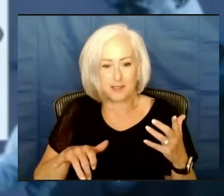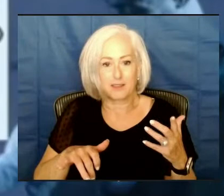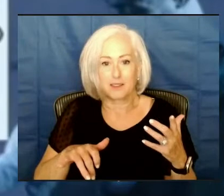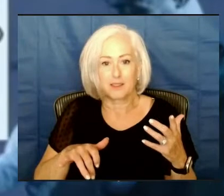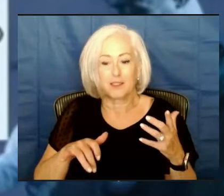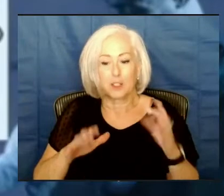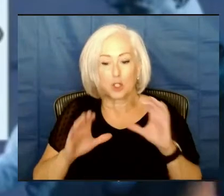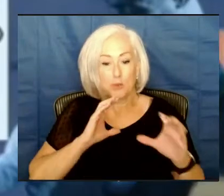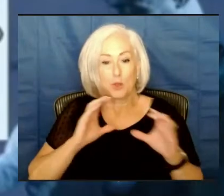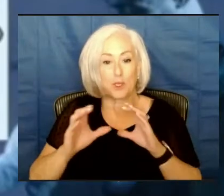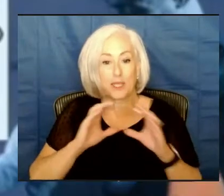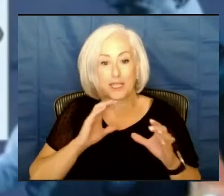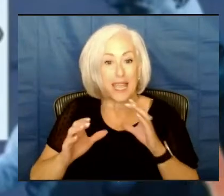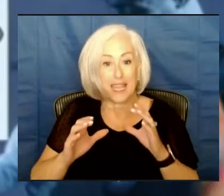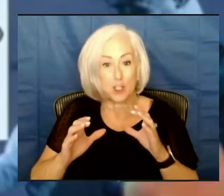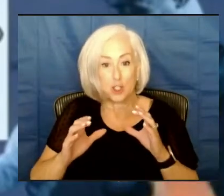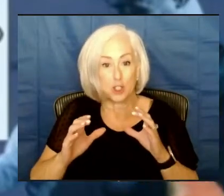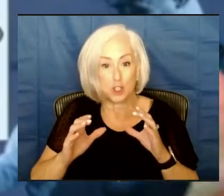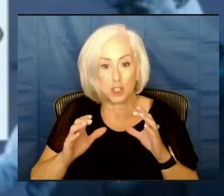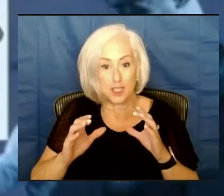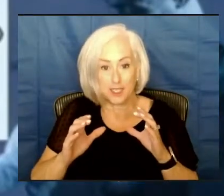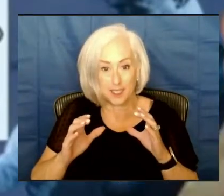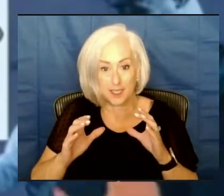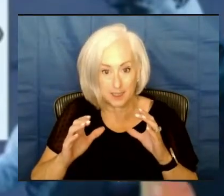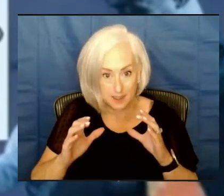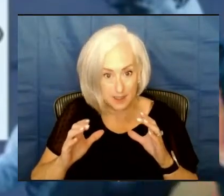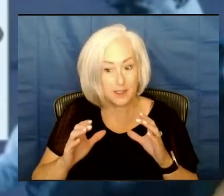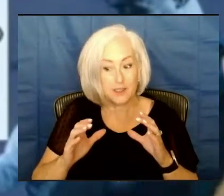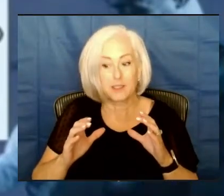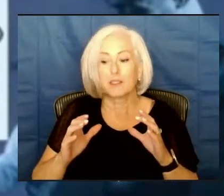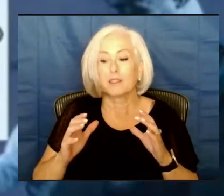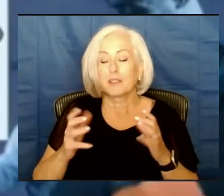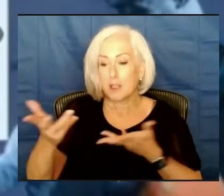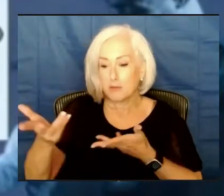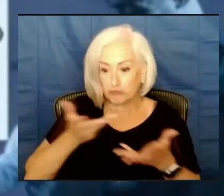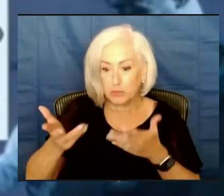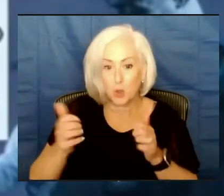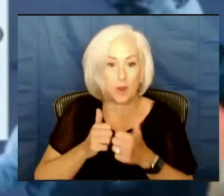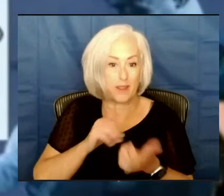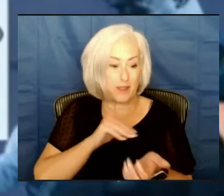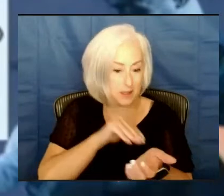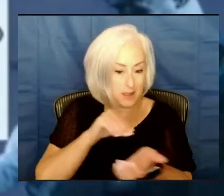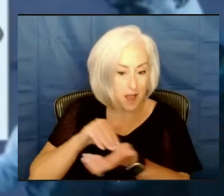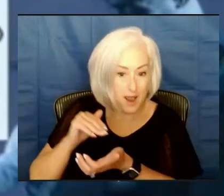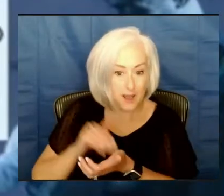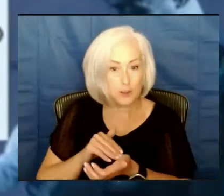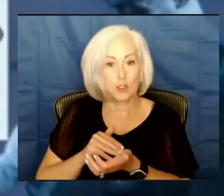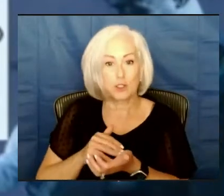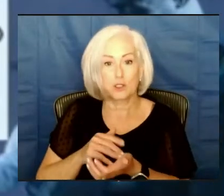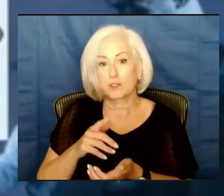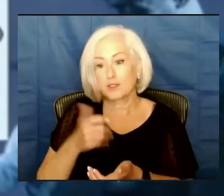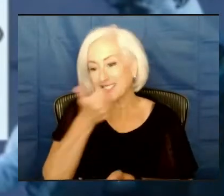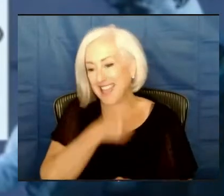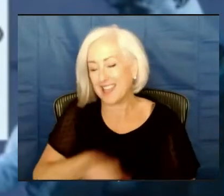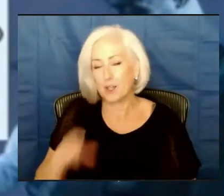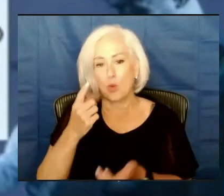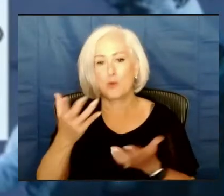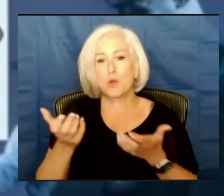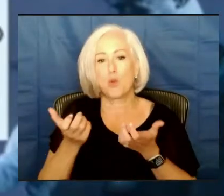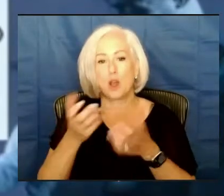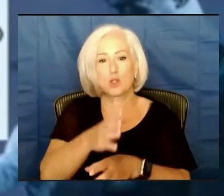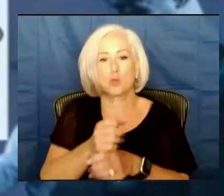the level in which we can communicate with our provider, in which we can communicate with those that we're trying to receive any service from. And so